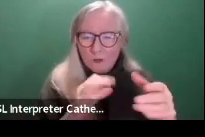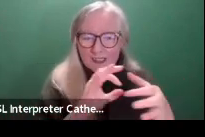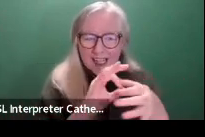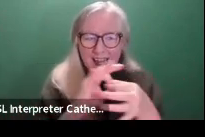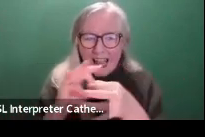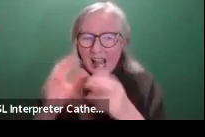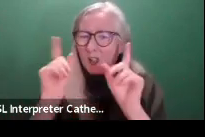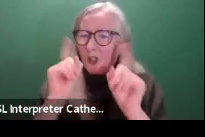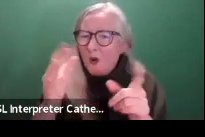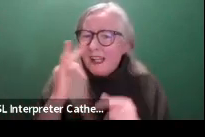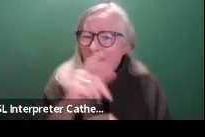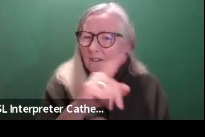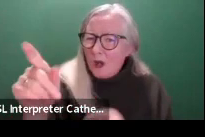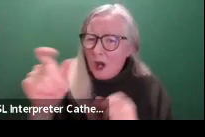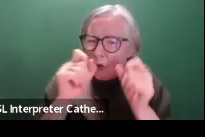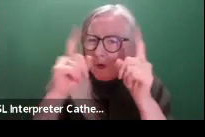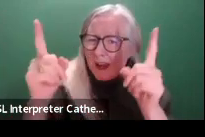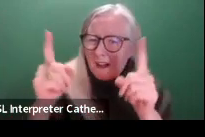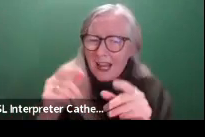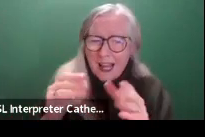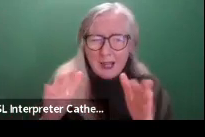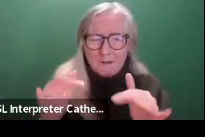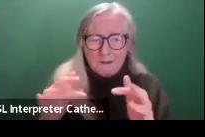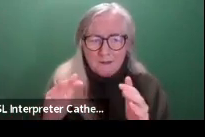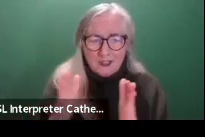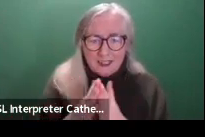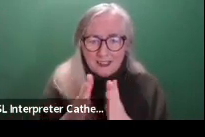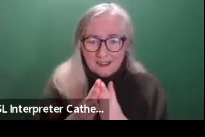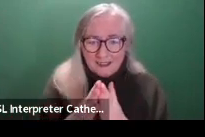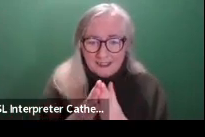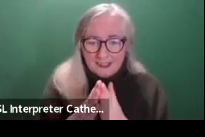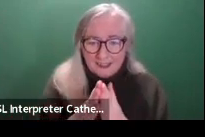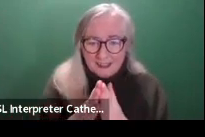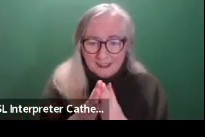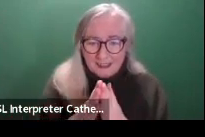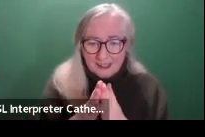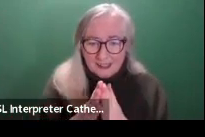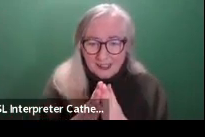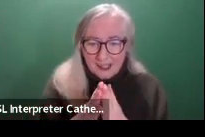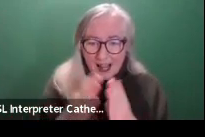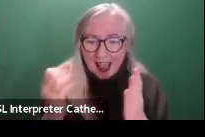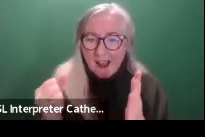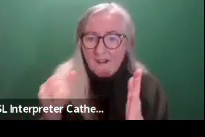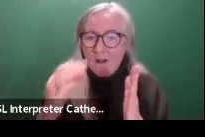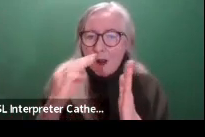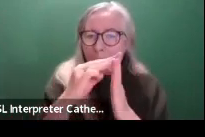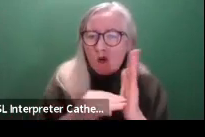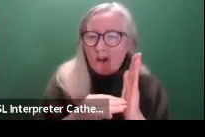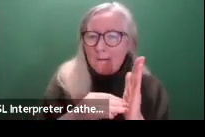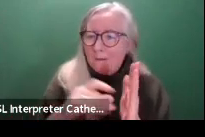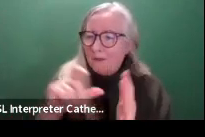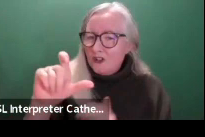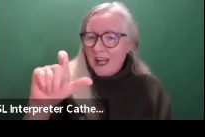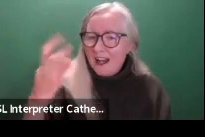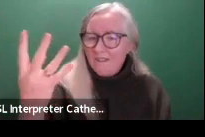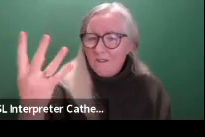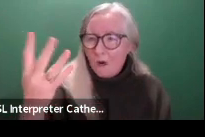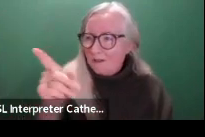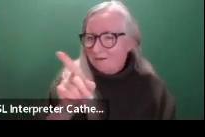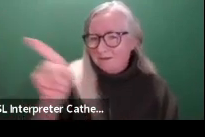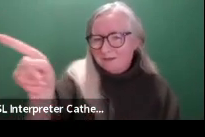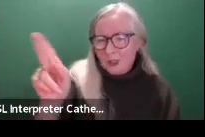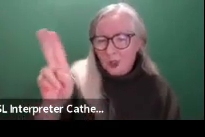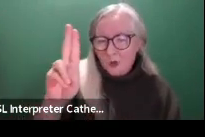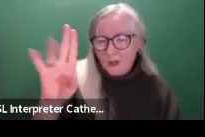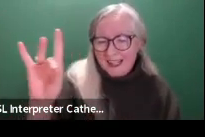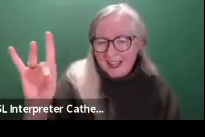you're aware of it or not, but the Davina McCall did a programme for Channel 4 here in the UK. I